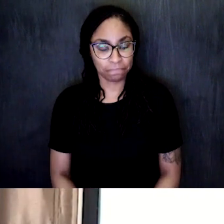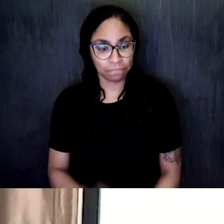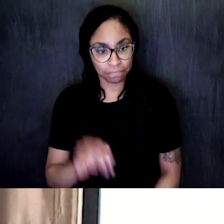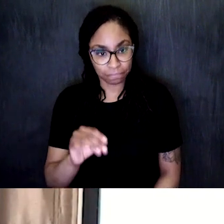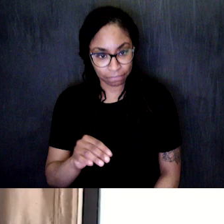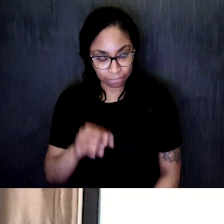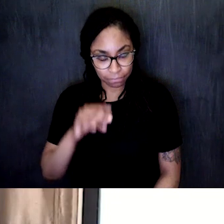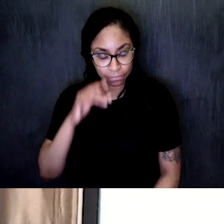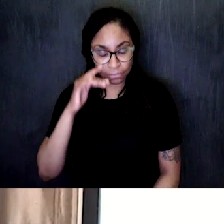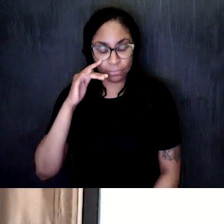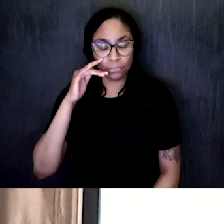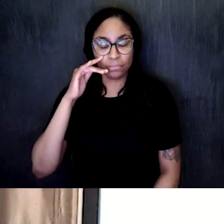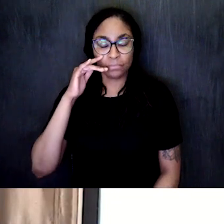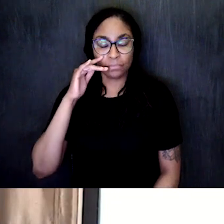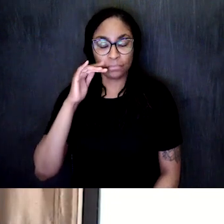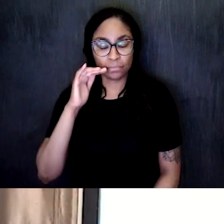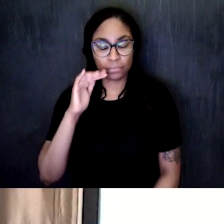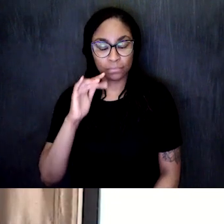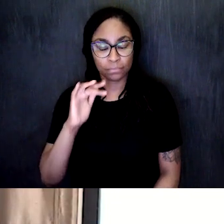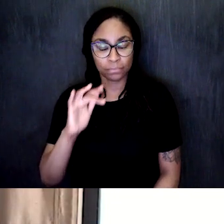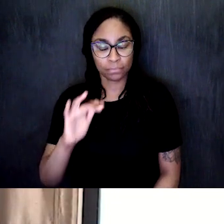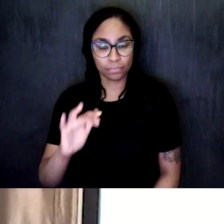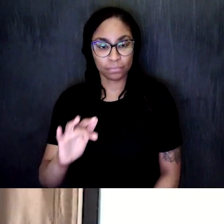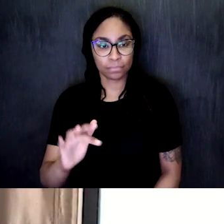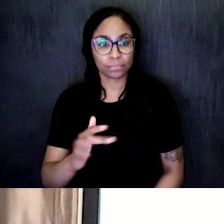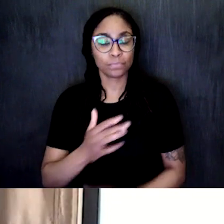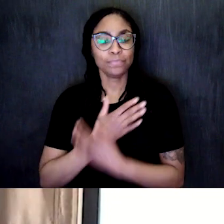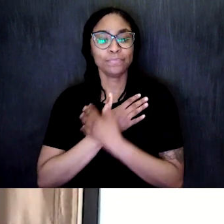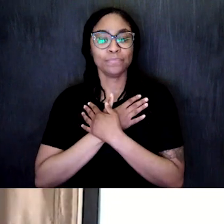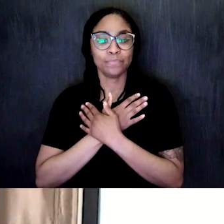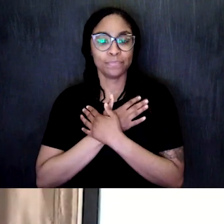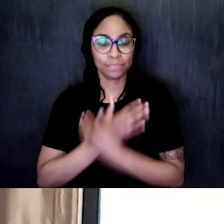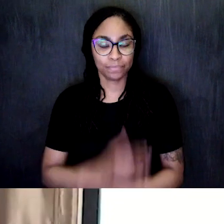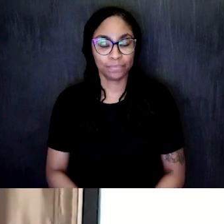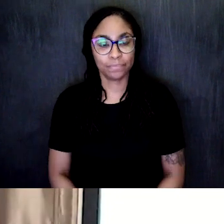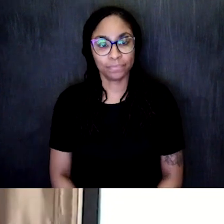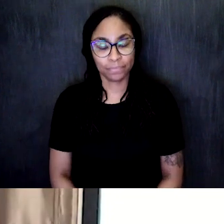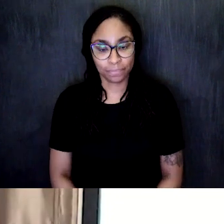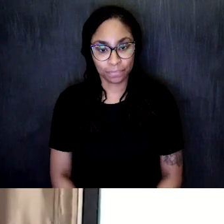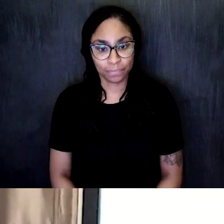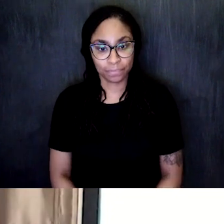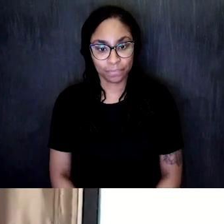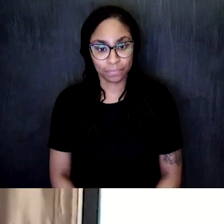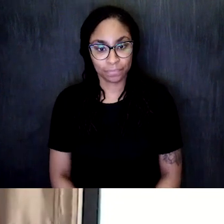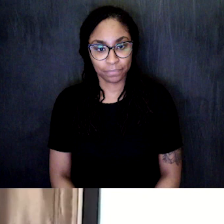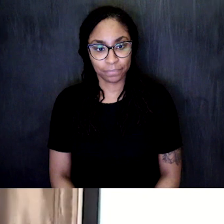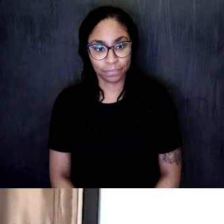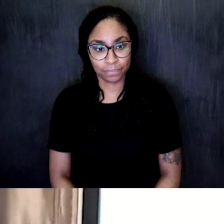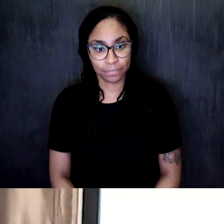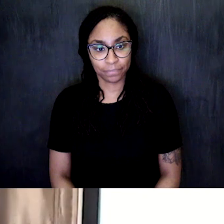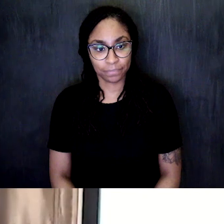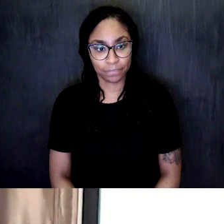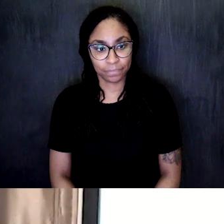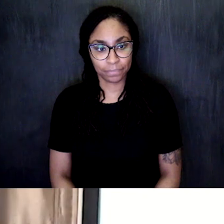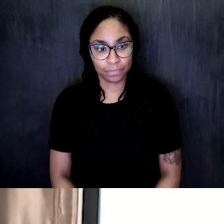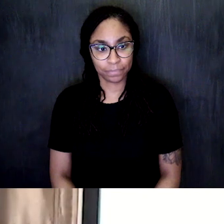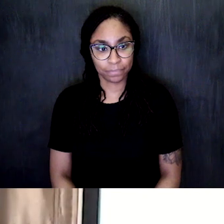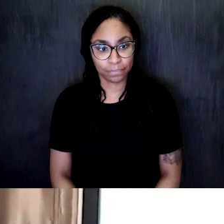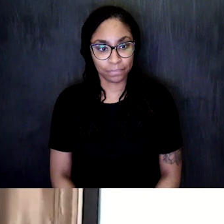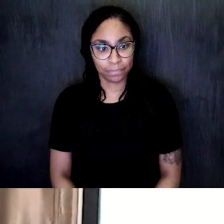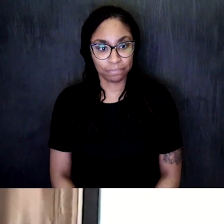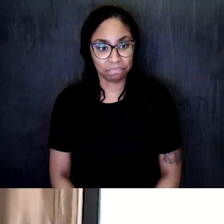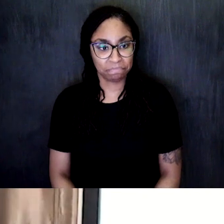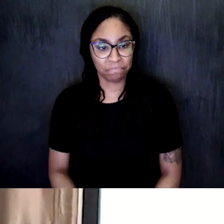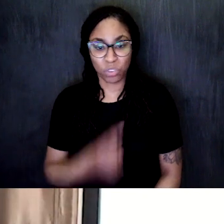And then inhale, exhale, relax and release. Okay? Take the strap out. You